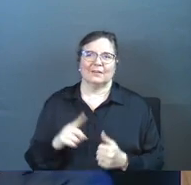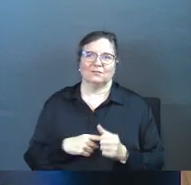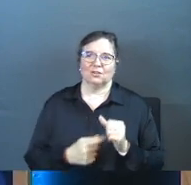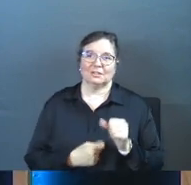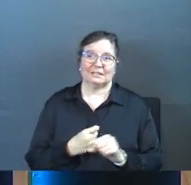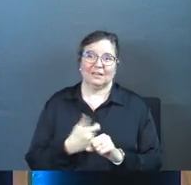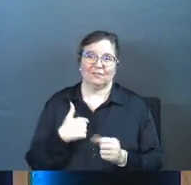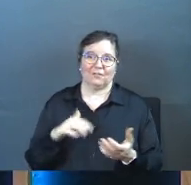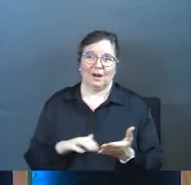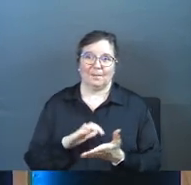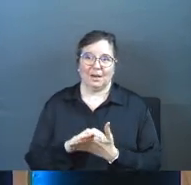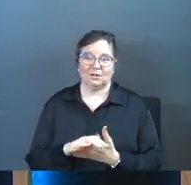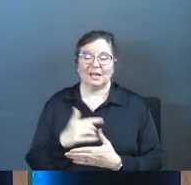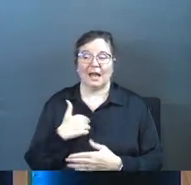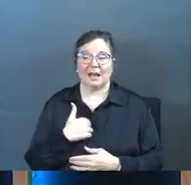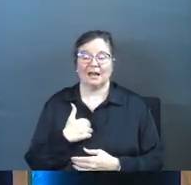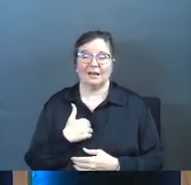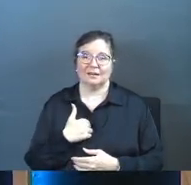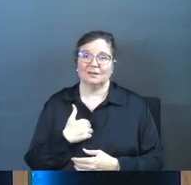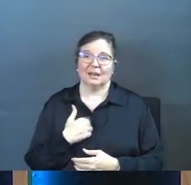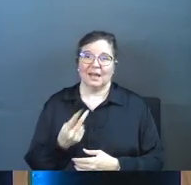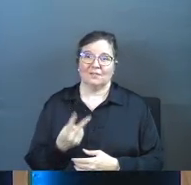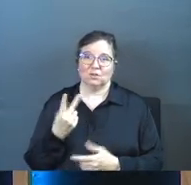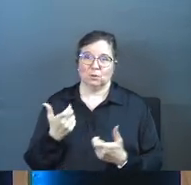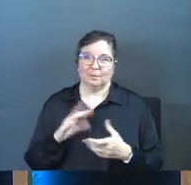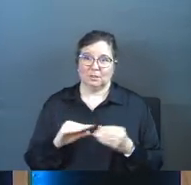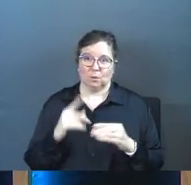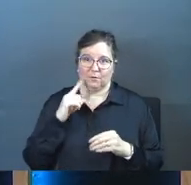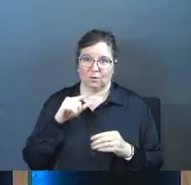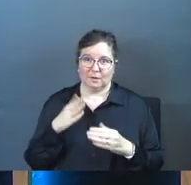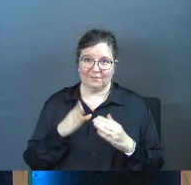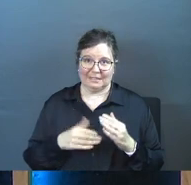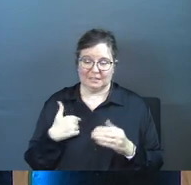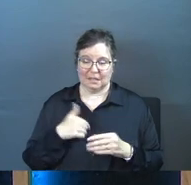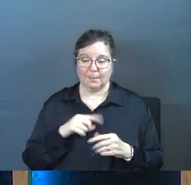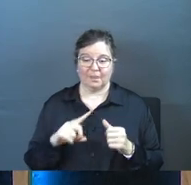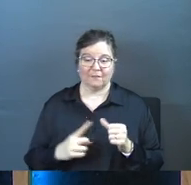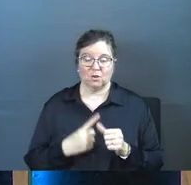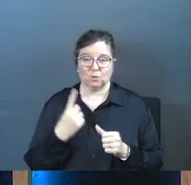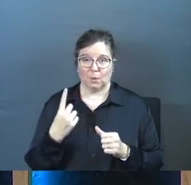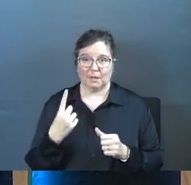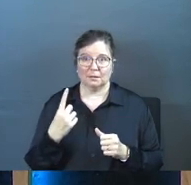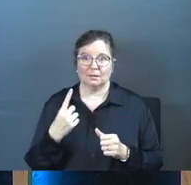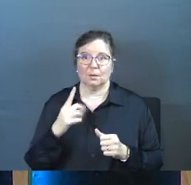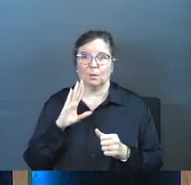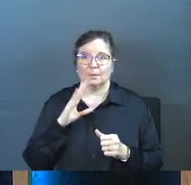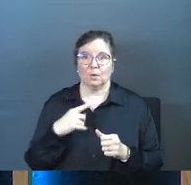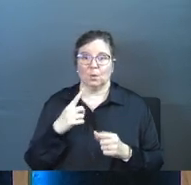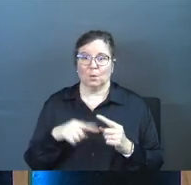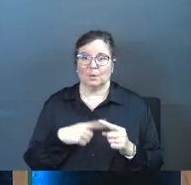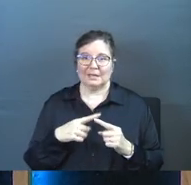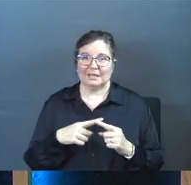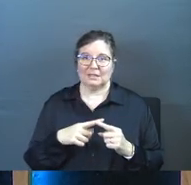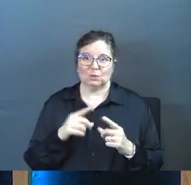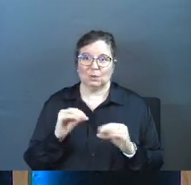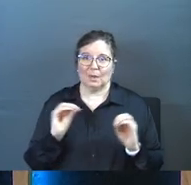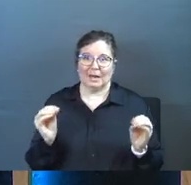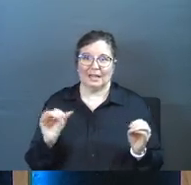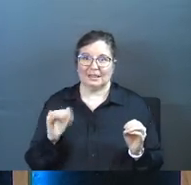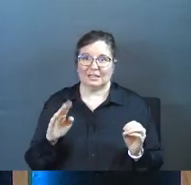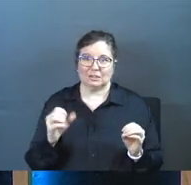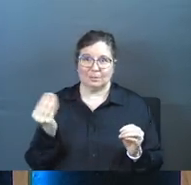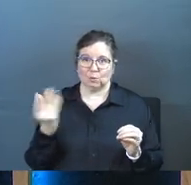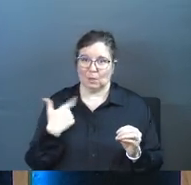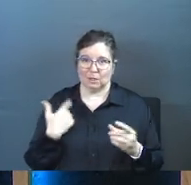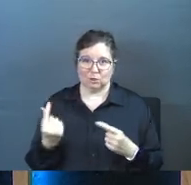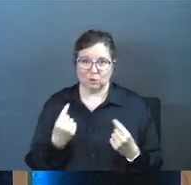first year of our marriage. And I got two big stories for you to finish us up. But the first story is going to be when we didn't do anything that James